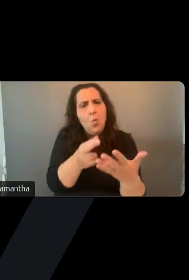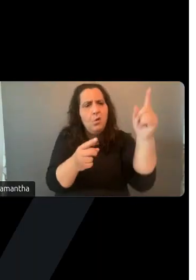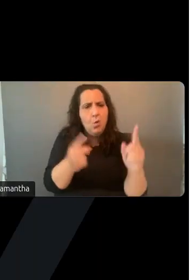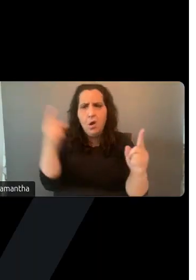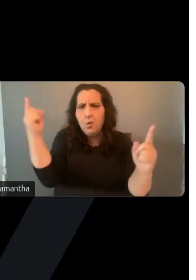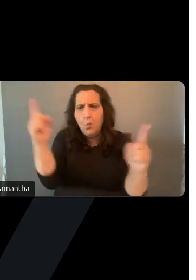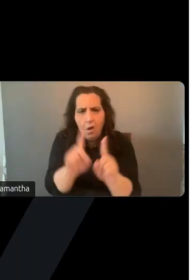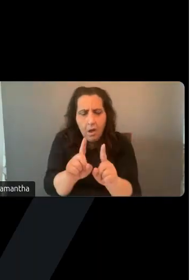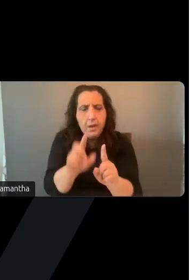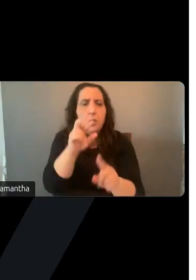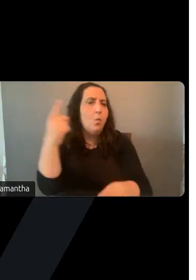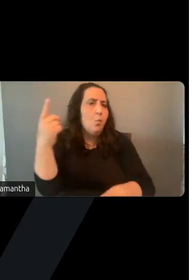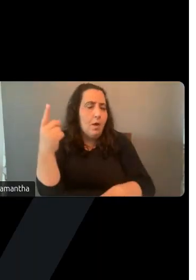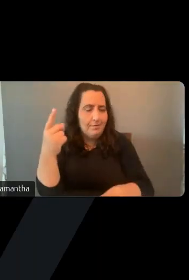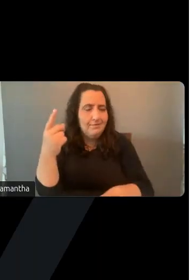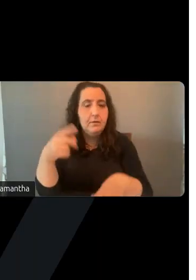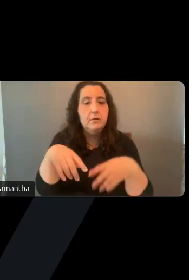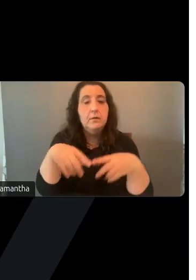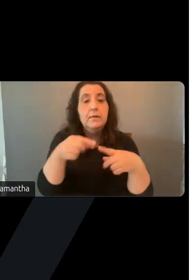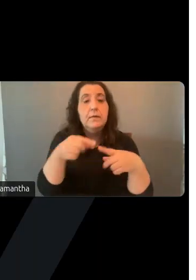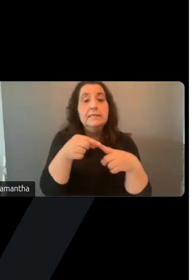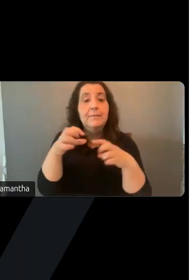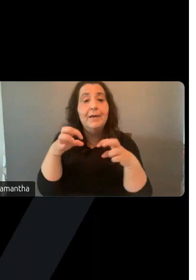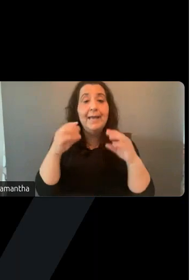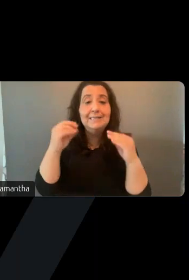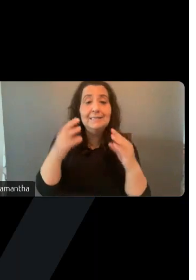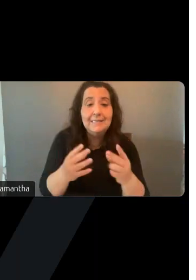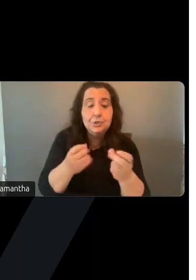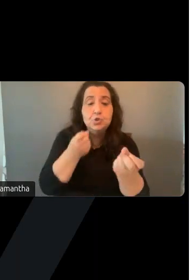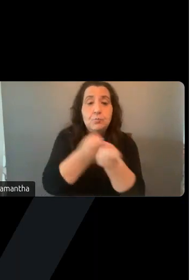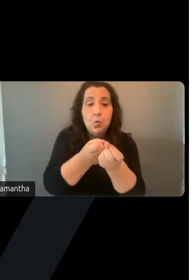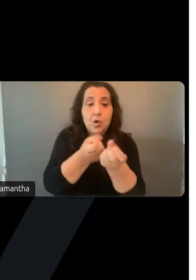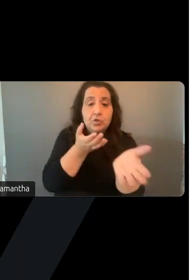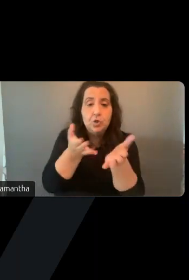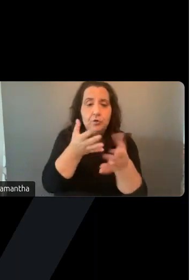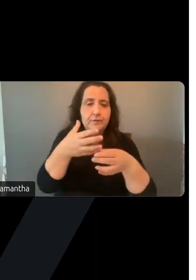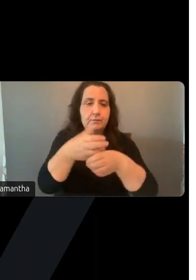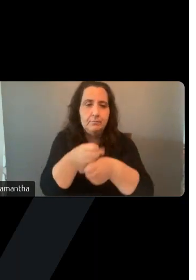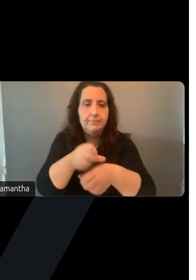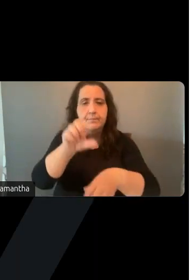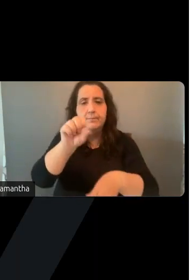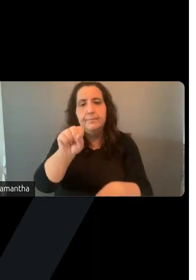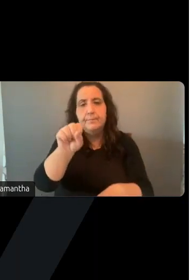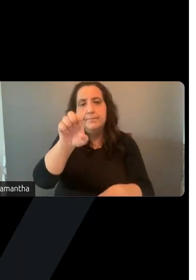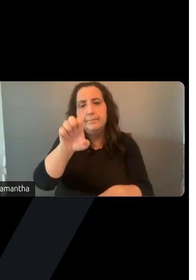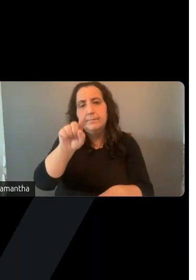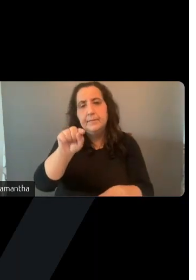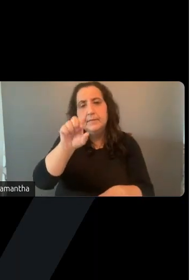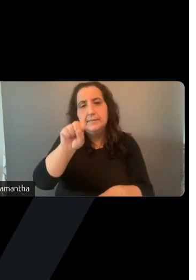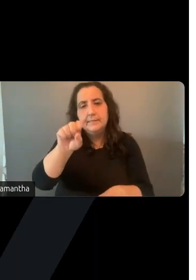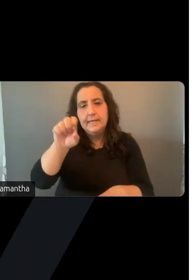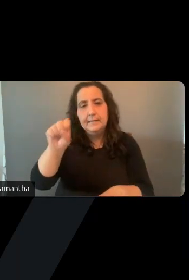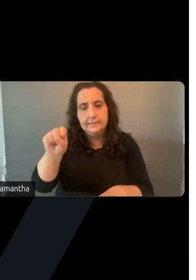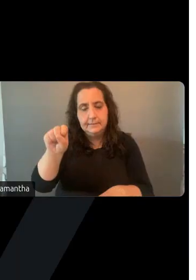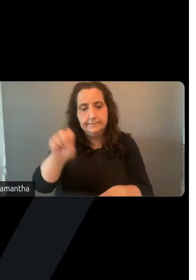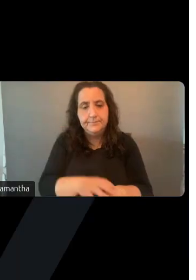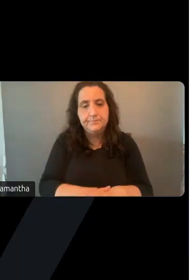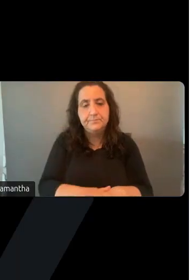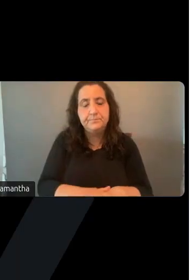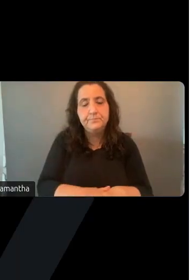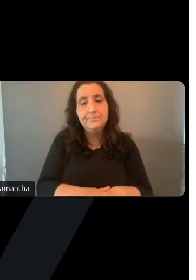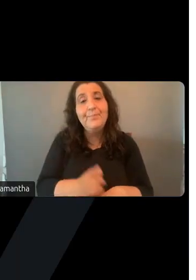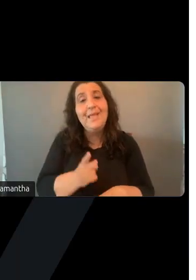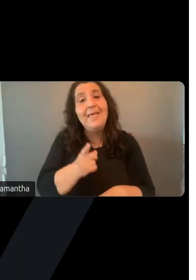students. Special Education Teacher Support Services, affectionately called SETS here in New York City. This